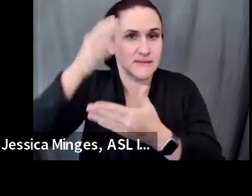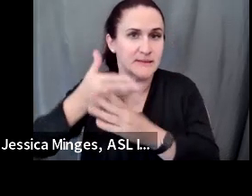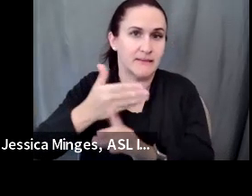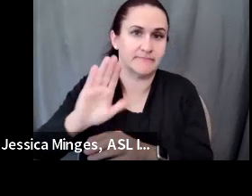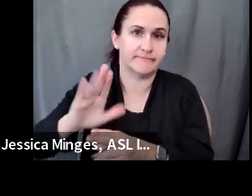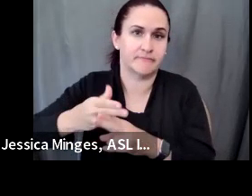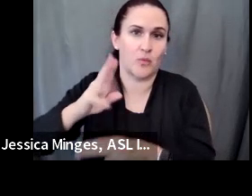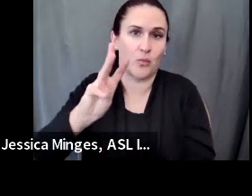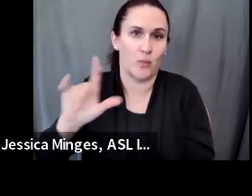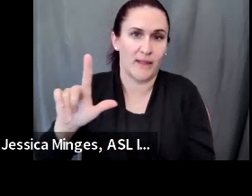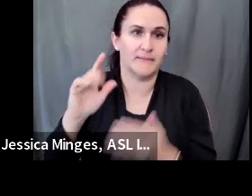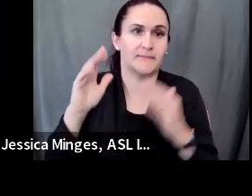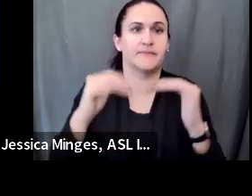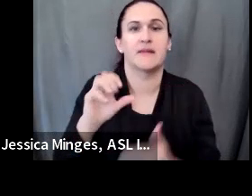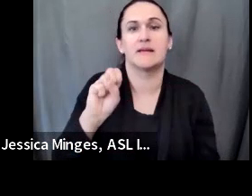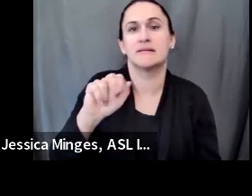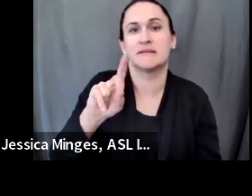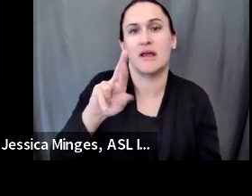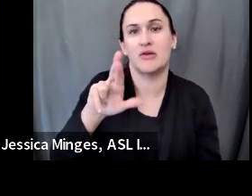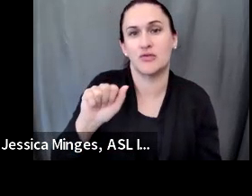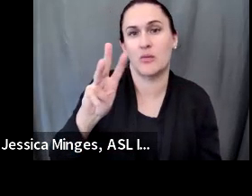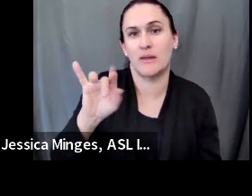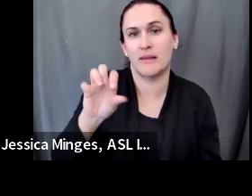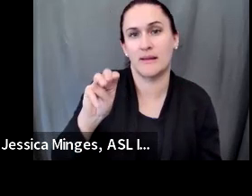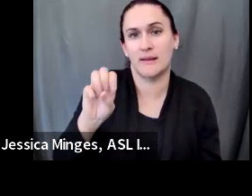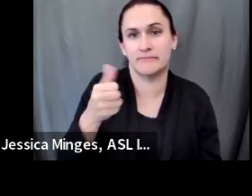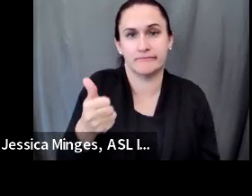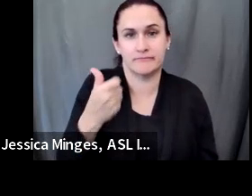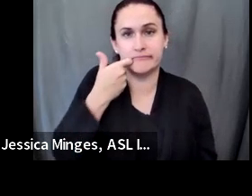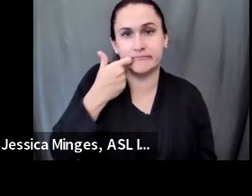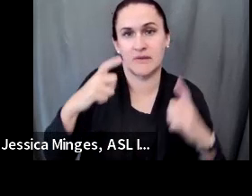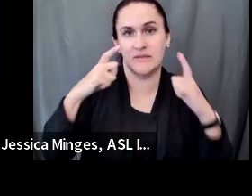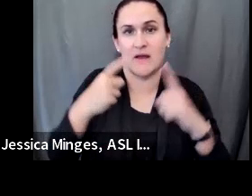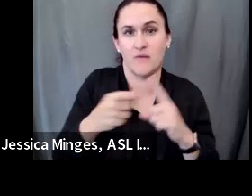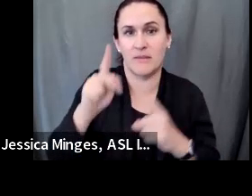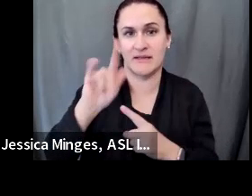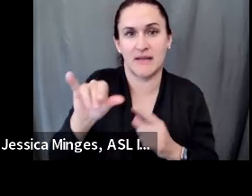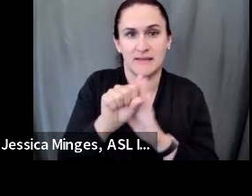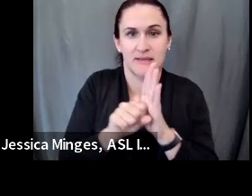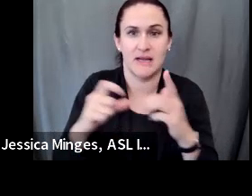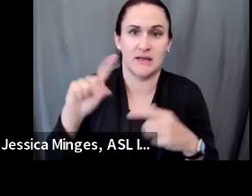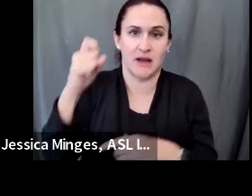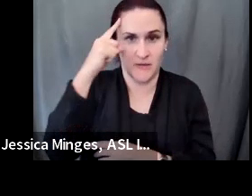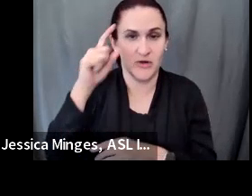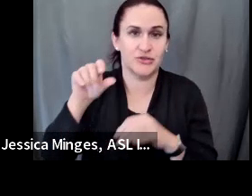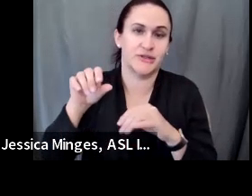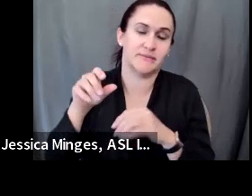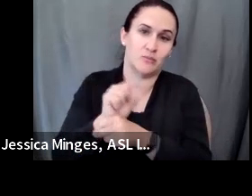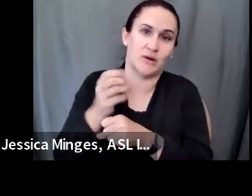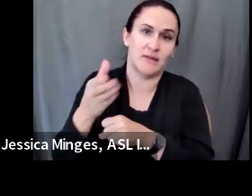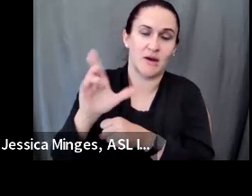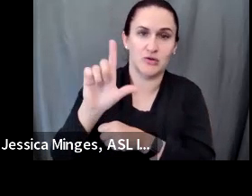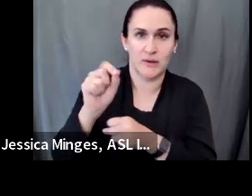Next, we have Sandra Williams, who recently retired from Kentucky State Government, where she spent 20 years as an independent